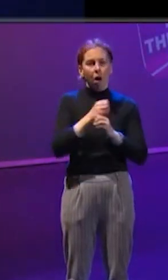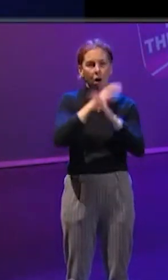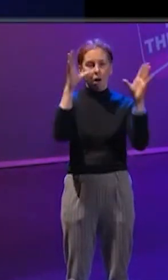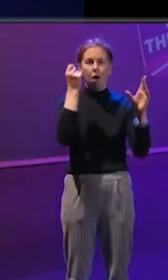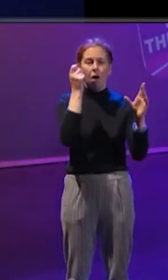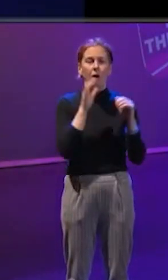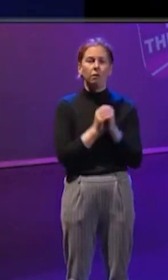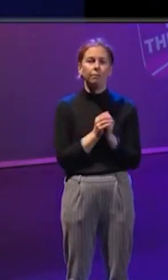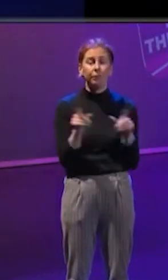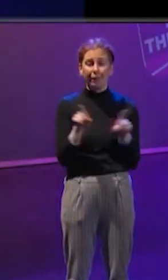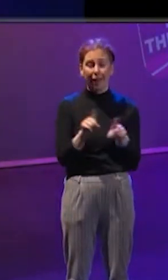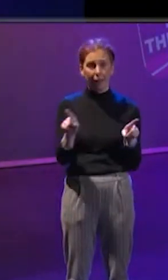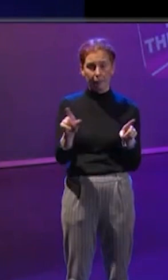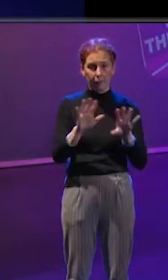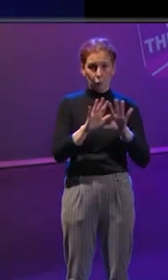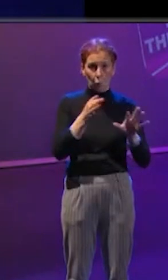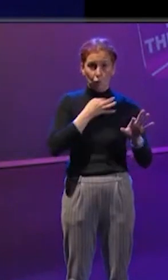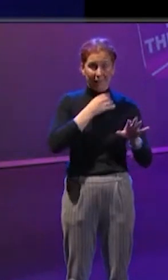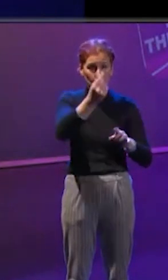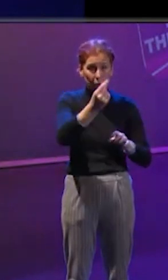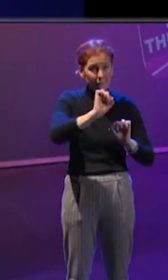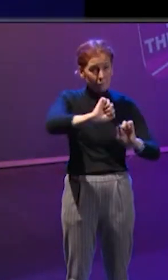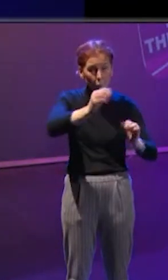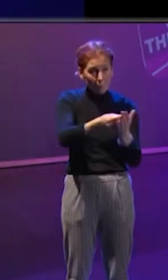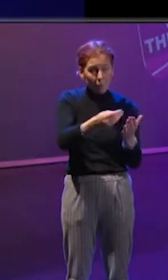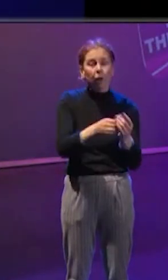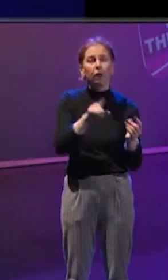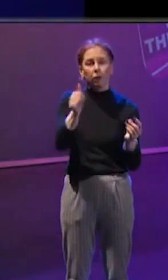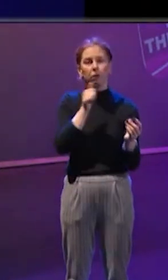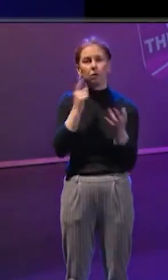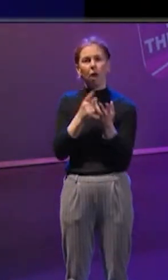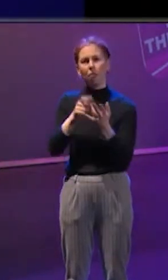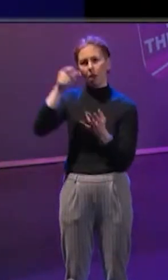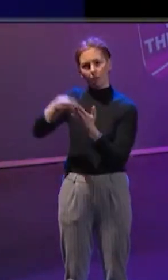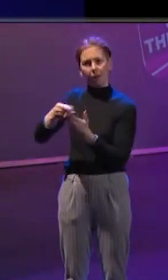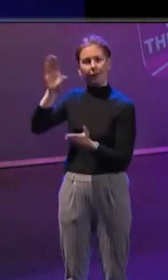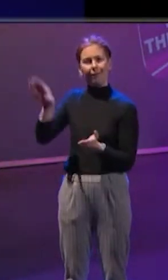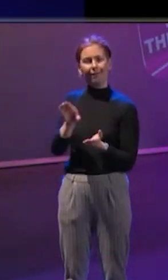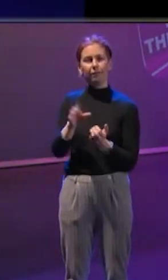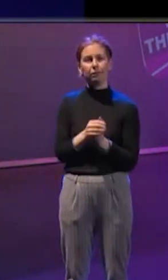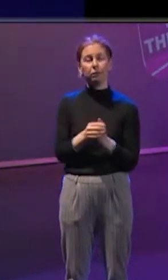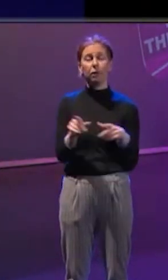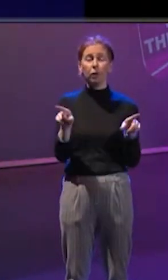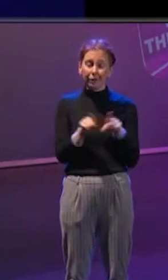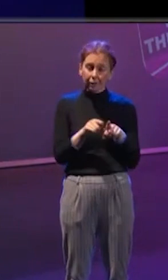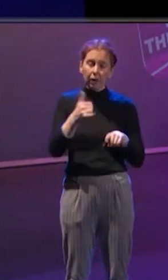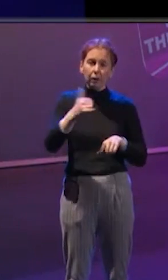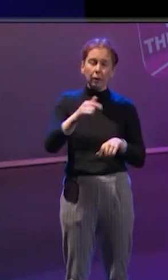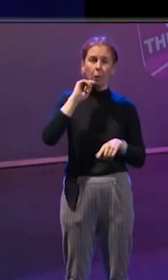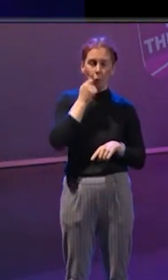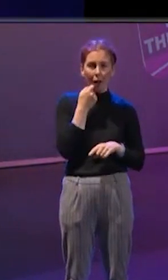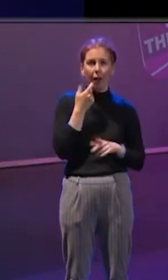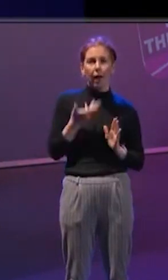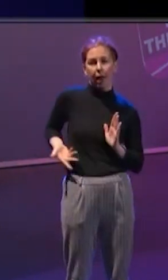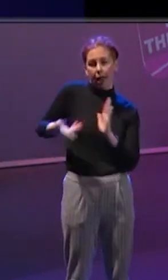people's money, there are going to be times where you are subsidising your own career. Because you as a producer will always end up,